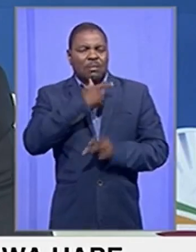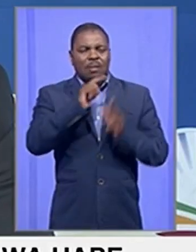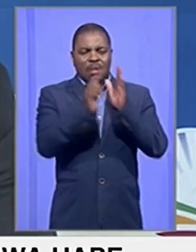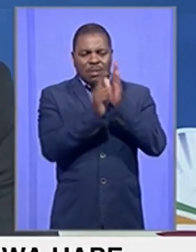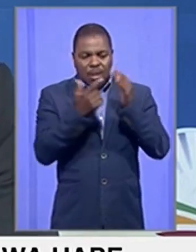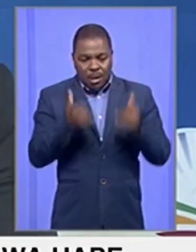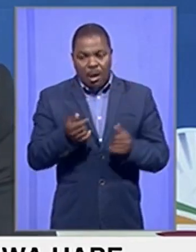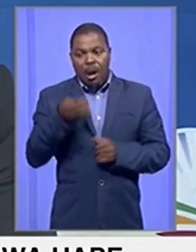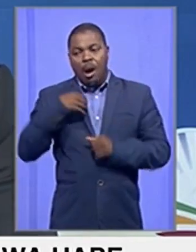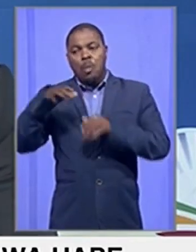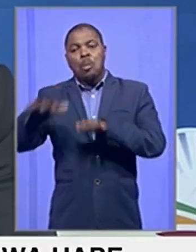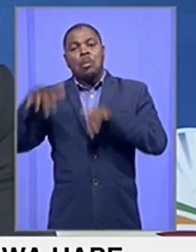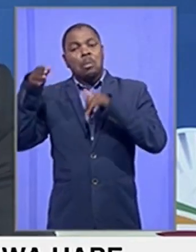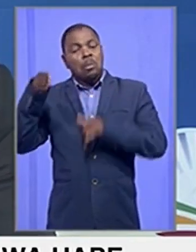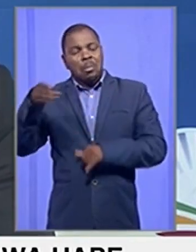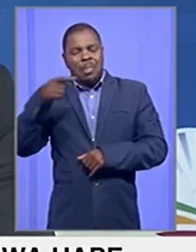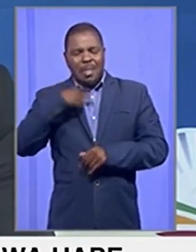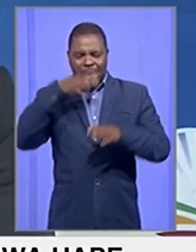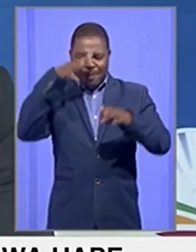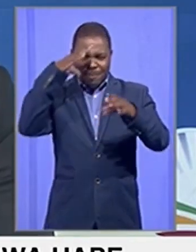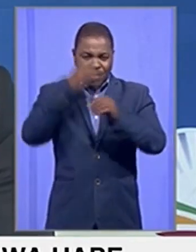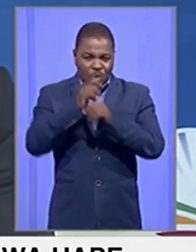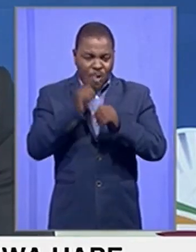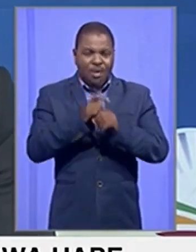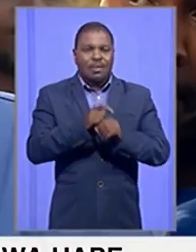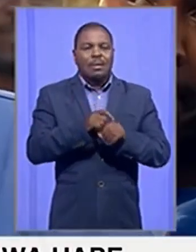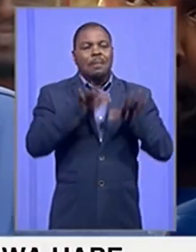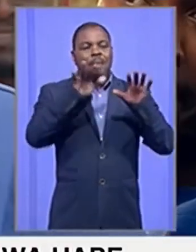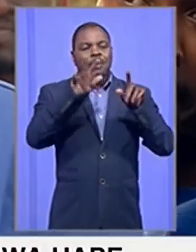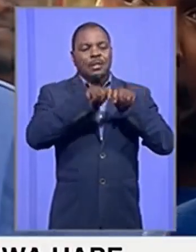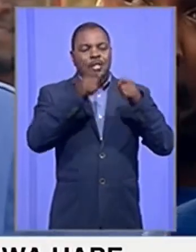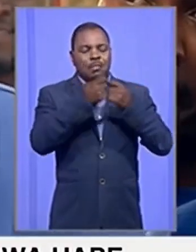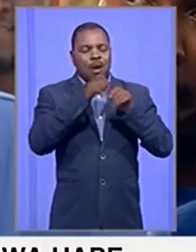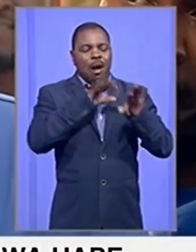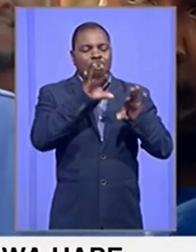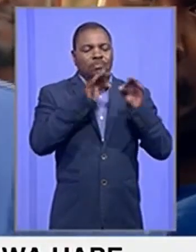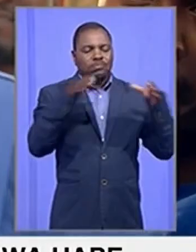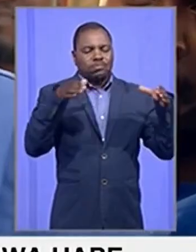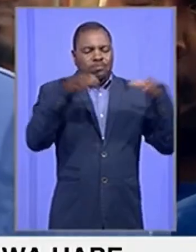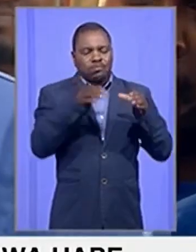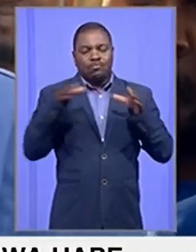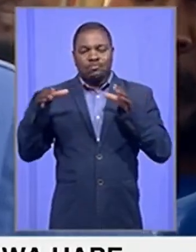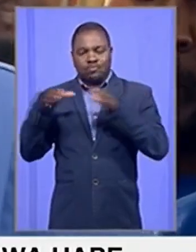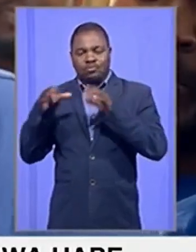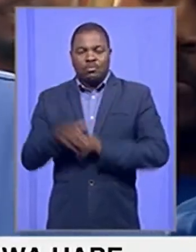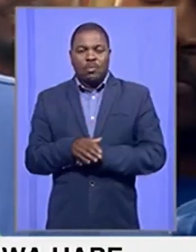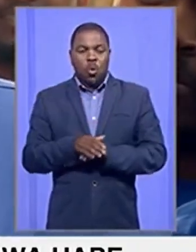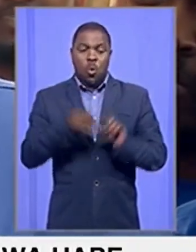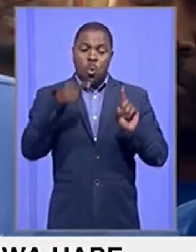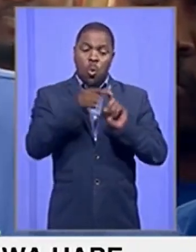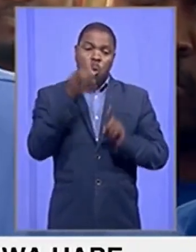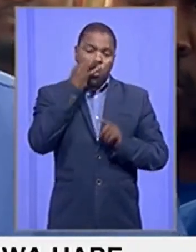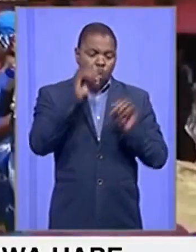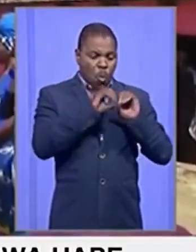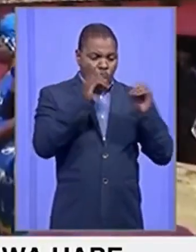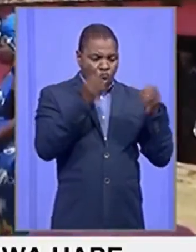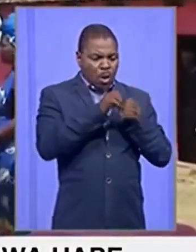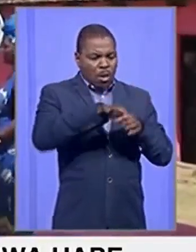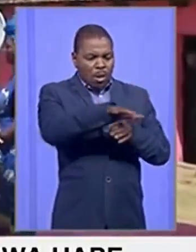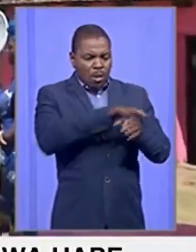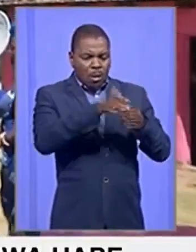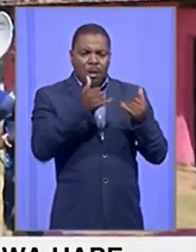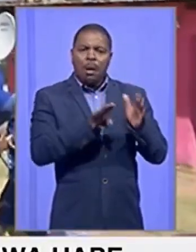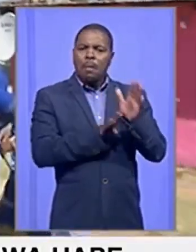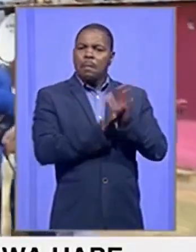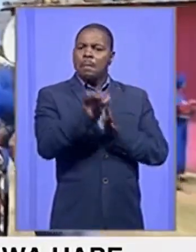in Parliament, very strongly focused on building teams of people. Steenhuisen a re o tokafaditse maemo a lekoko a neng a sa